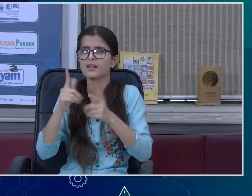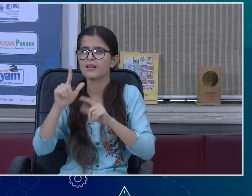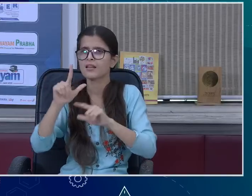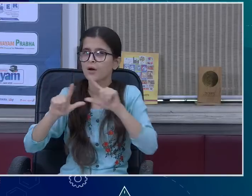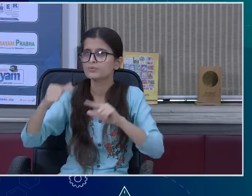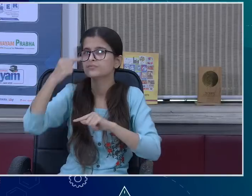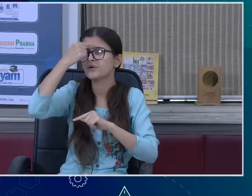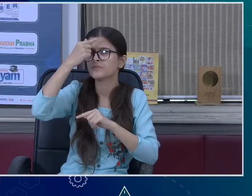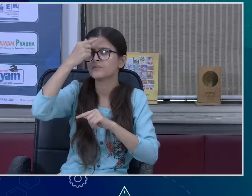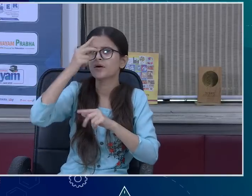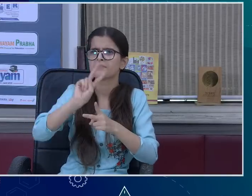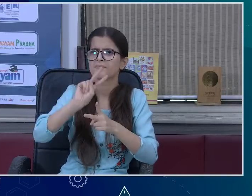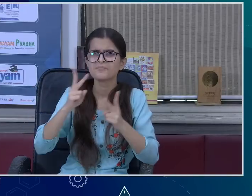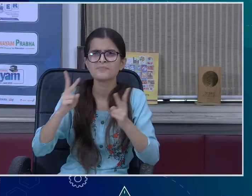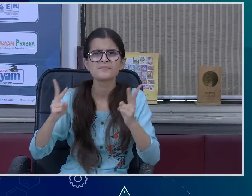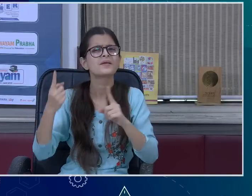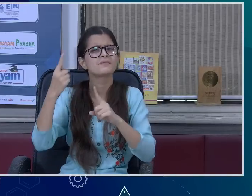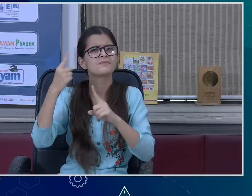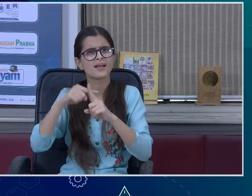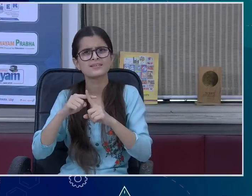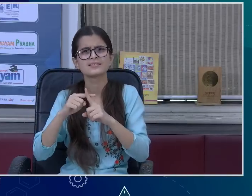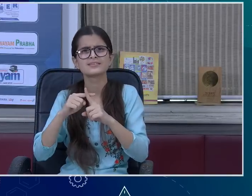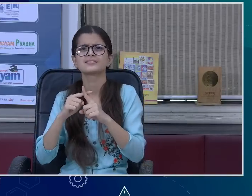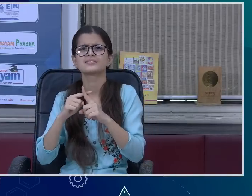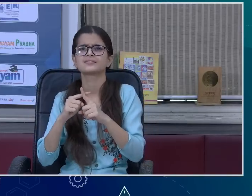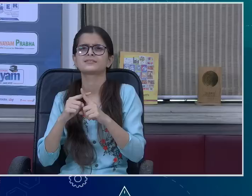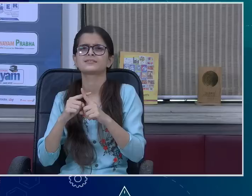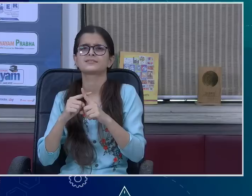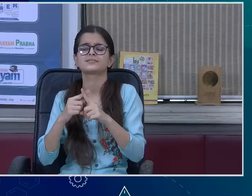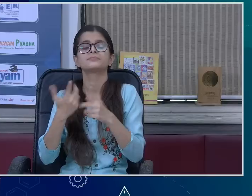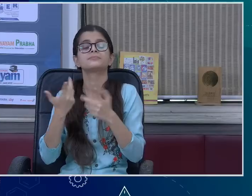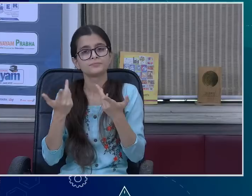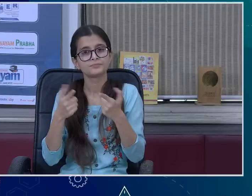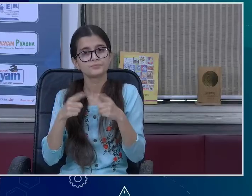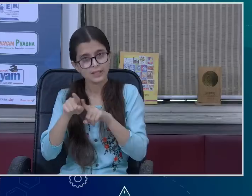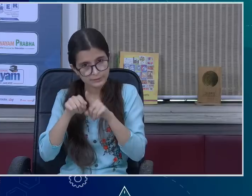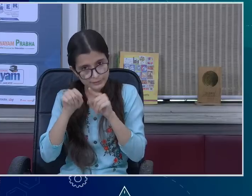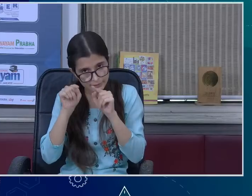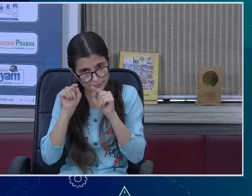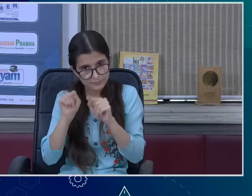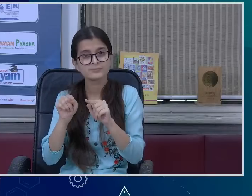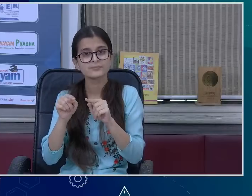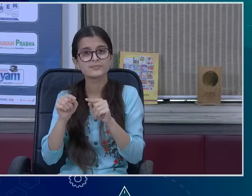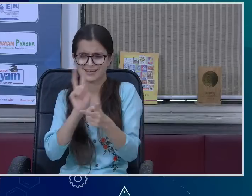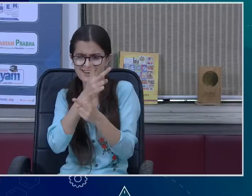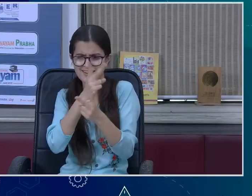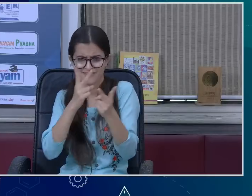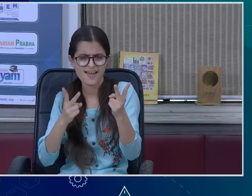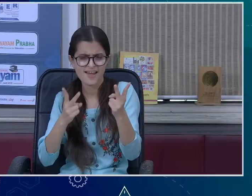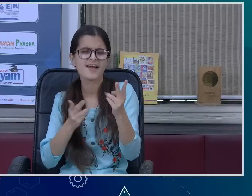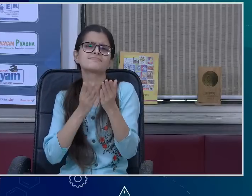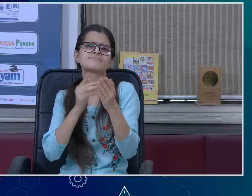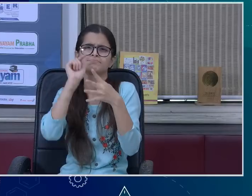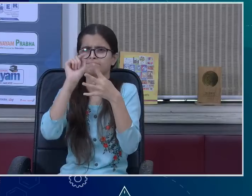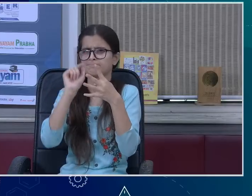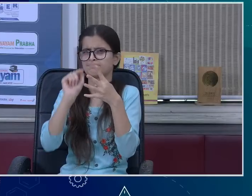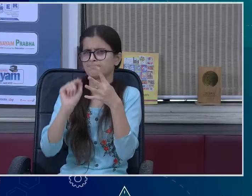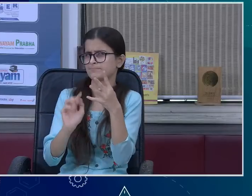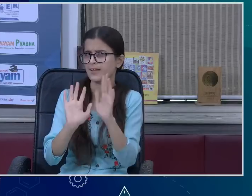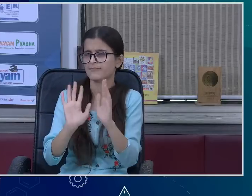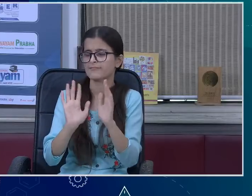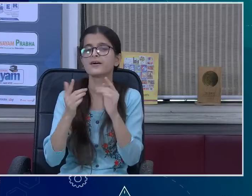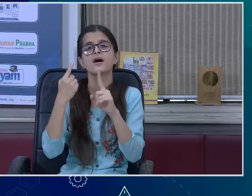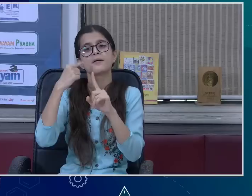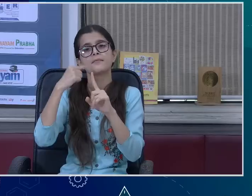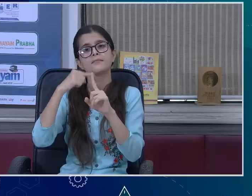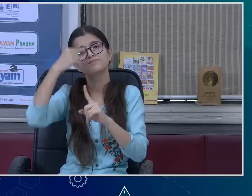the areas, even gross motor skills also. So that's how that we have to differentiate what are the